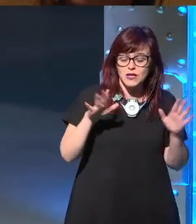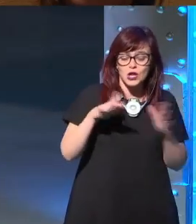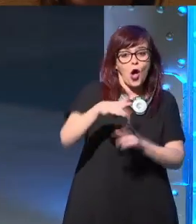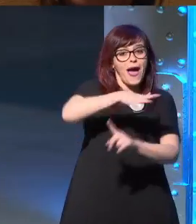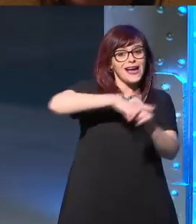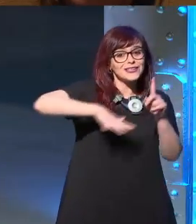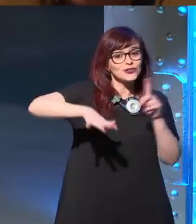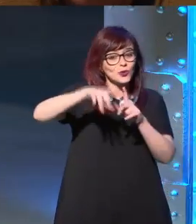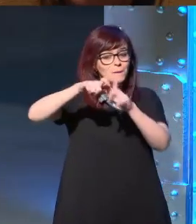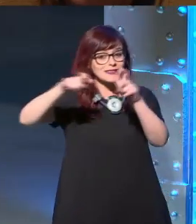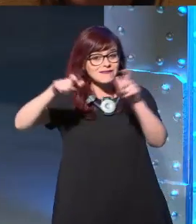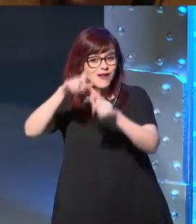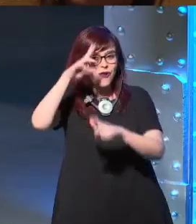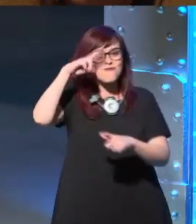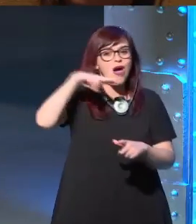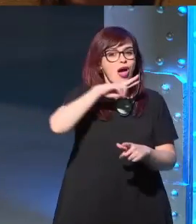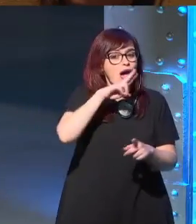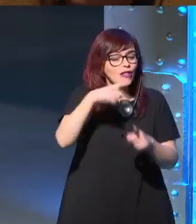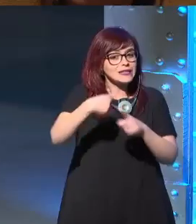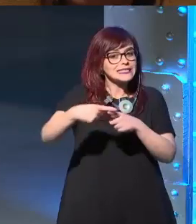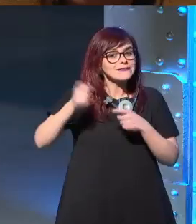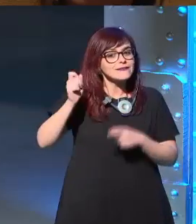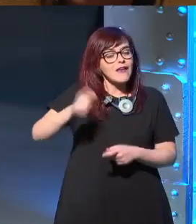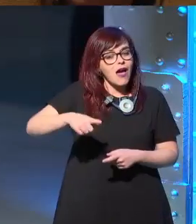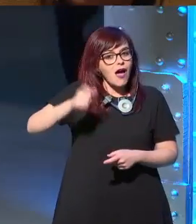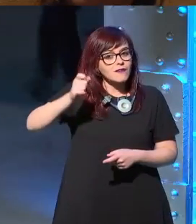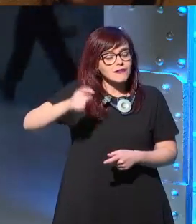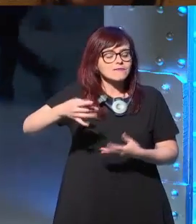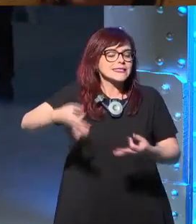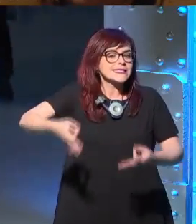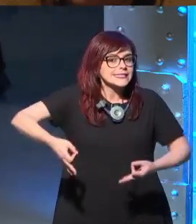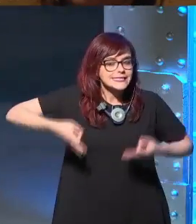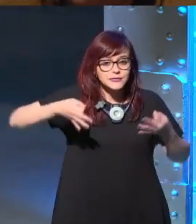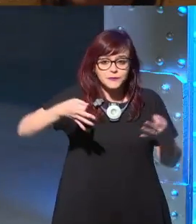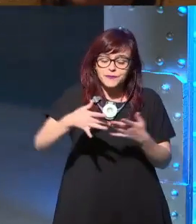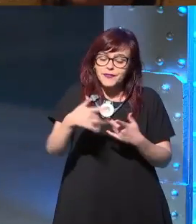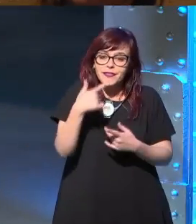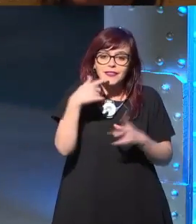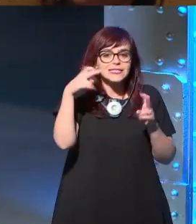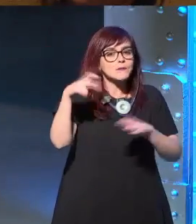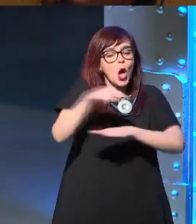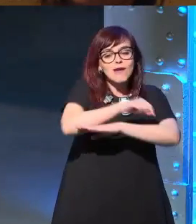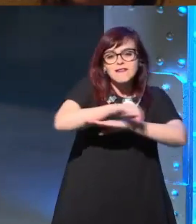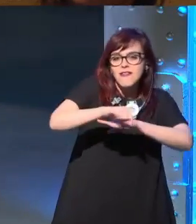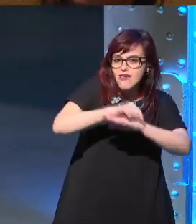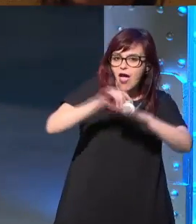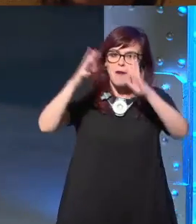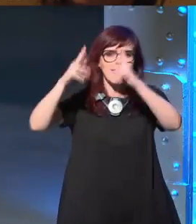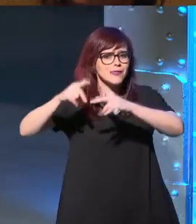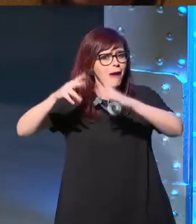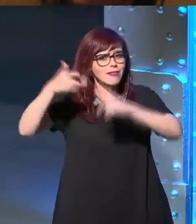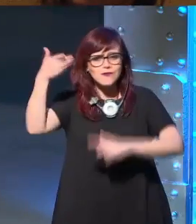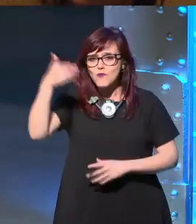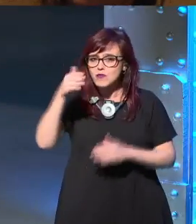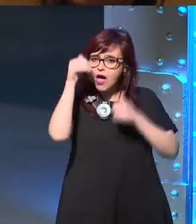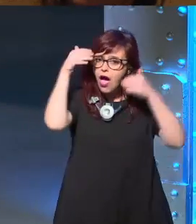that's great, but focus on the more important things, science, technology, engineering, and math. So my question to you is,